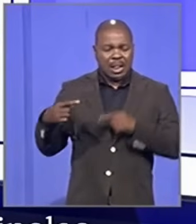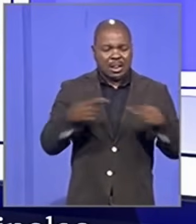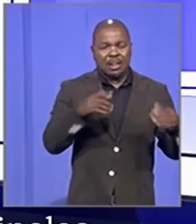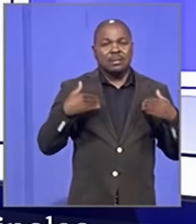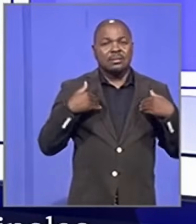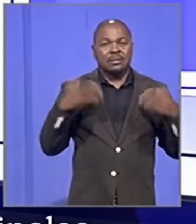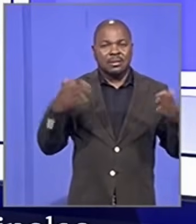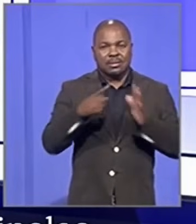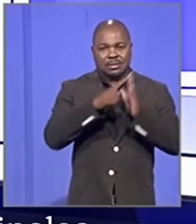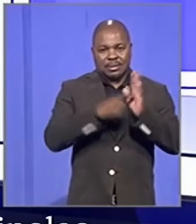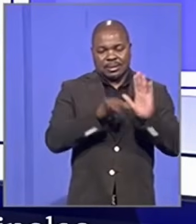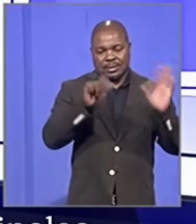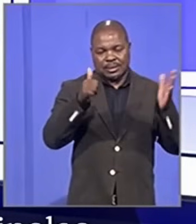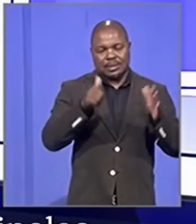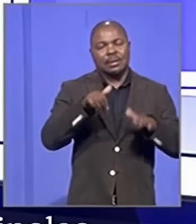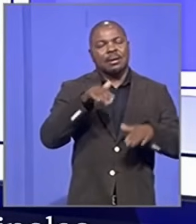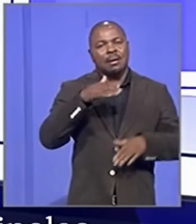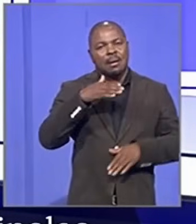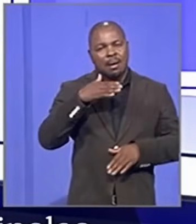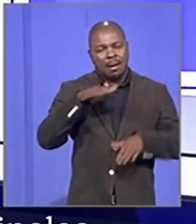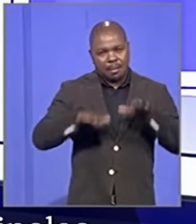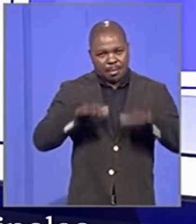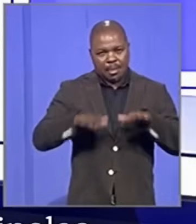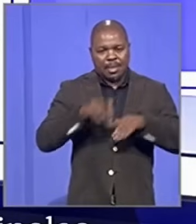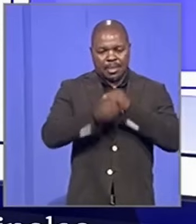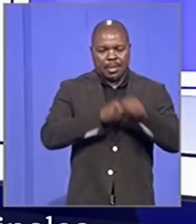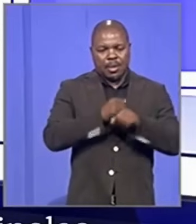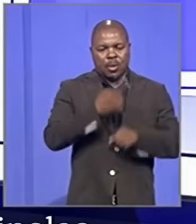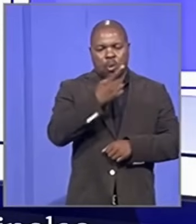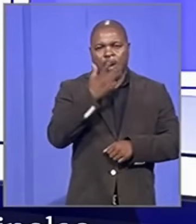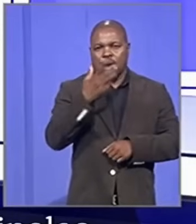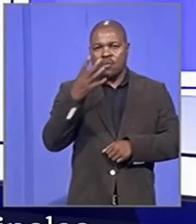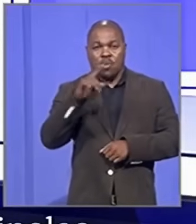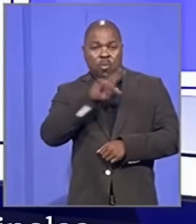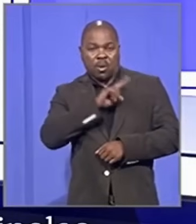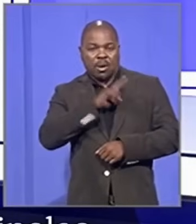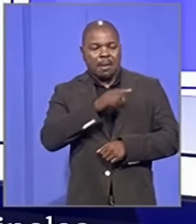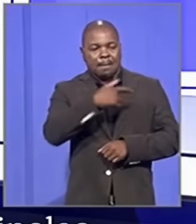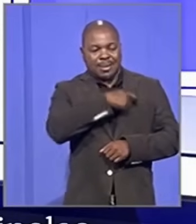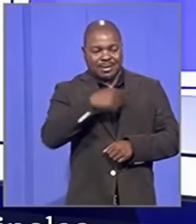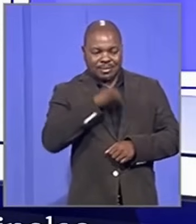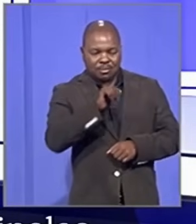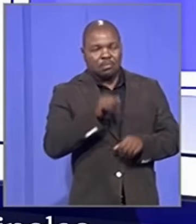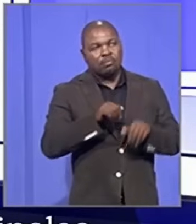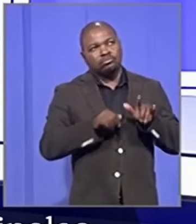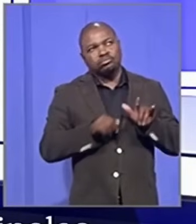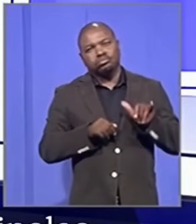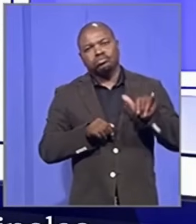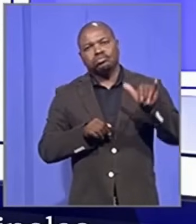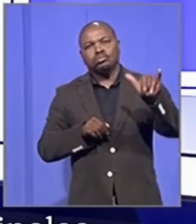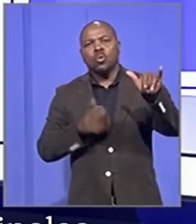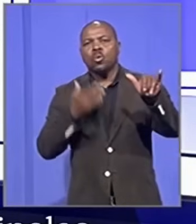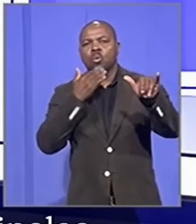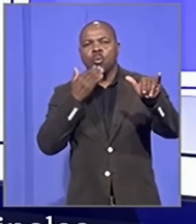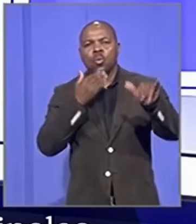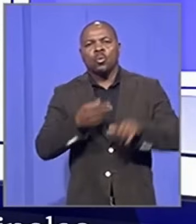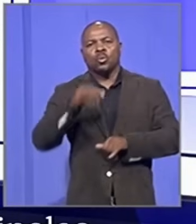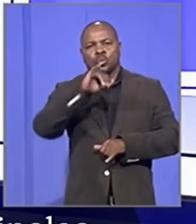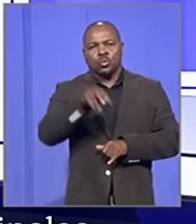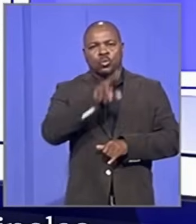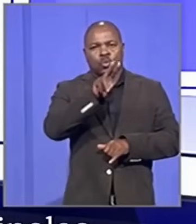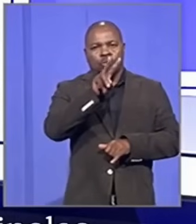tshela Moranang ngwageng wa 1994. Nakong ya go sefofane seo se bego se nameditše mopresidente wa naga yeo Juvenal Habyarimana